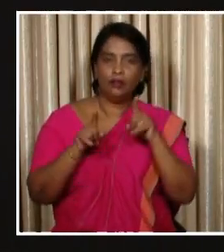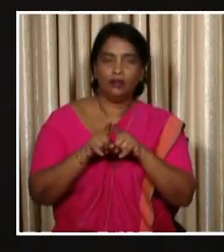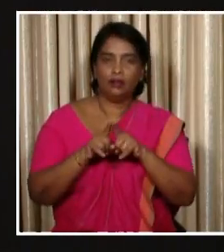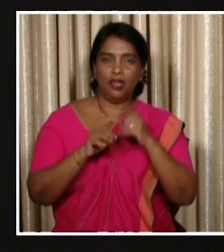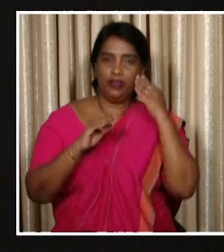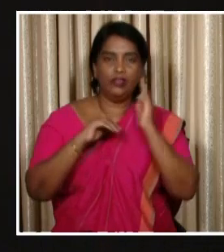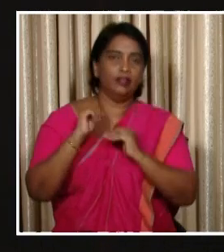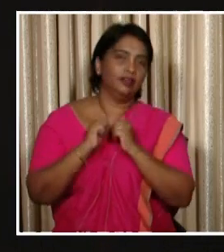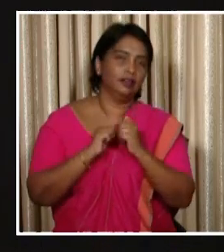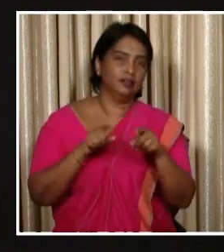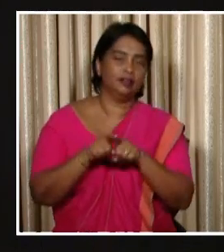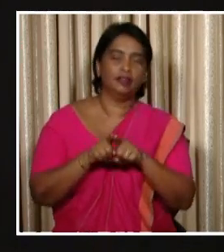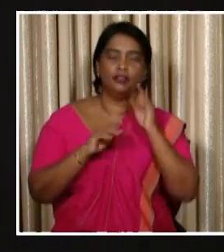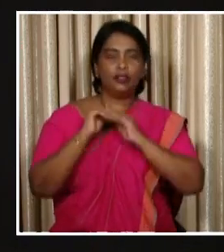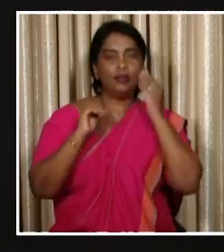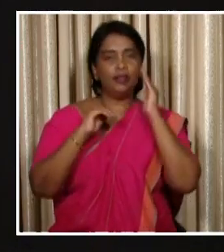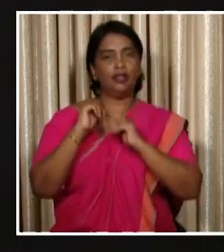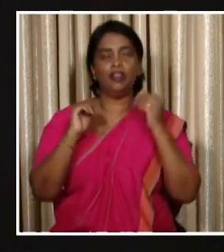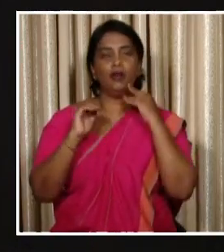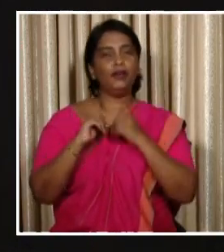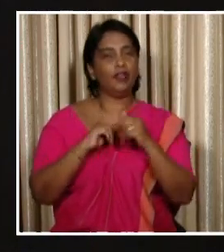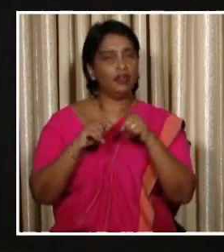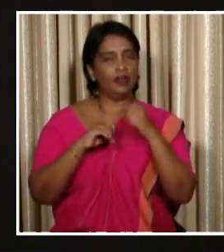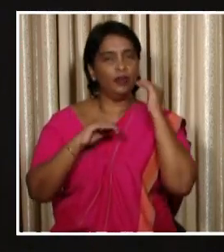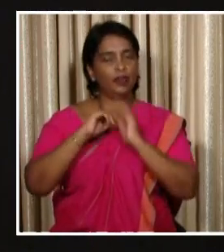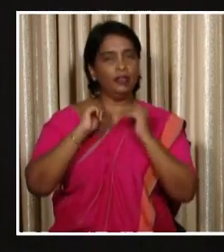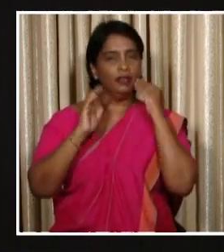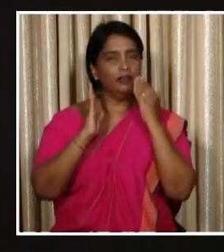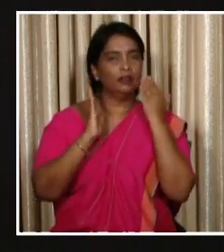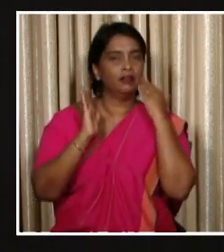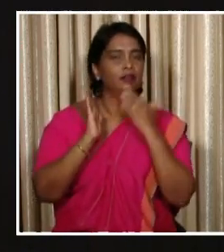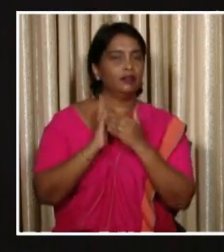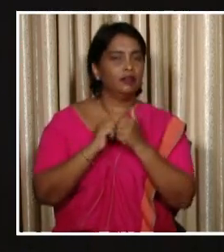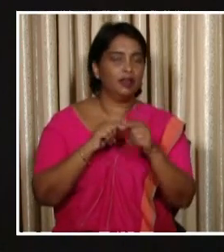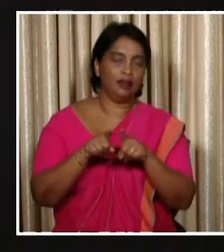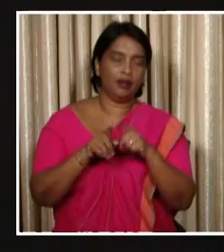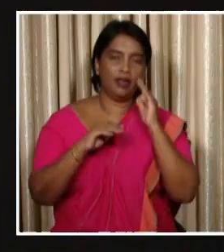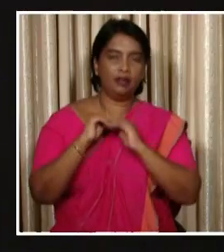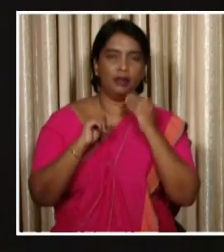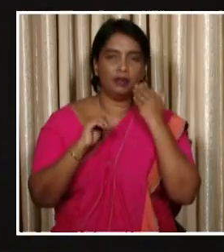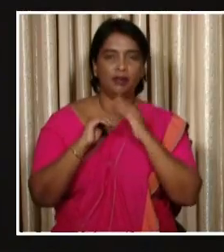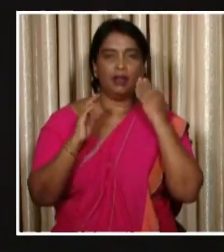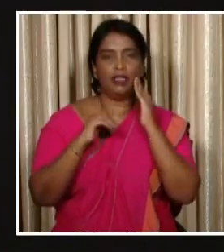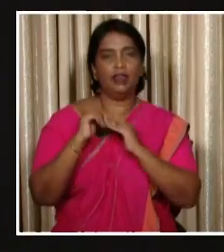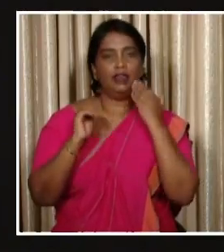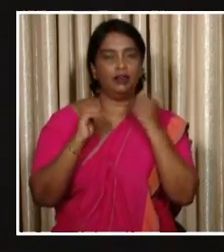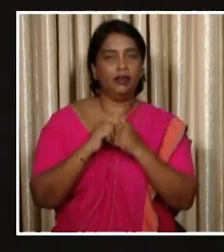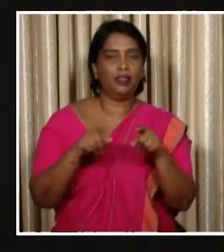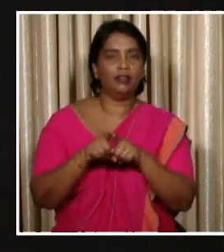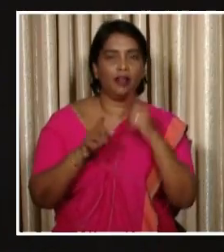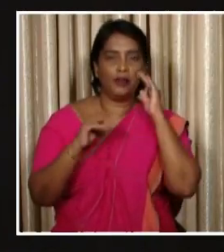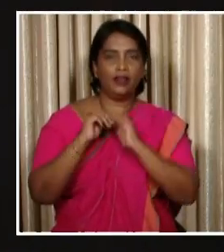this process. KK Kankasanture, the former cement factory setup that has been abandoned for several